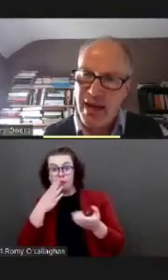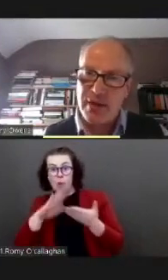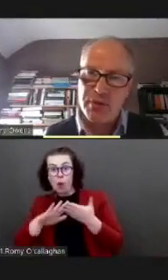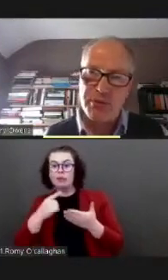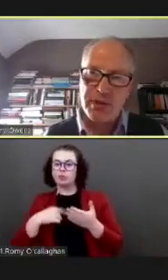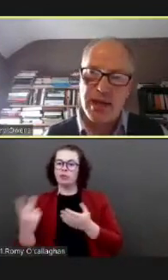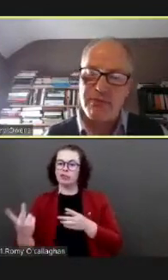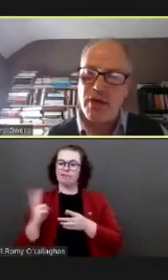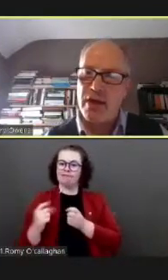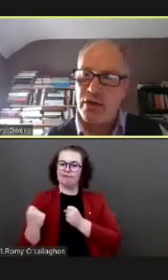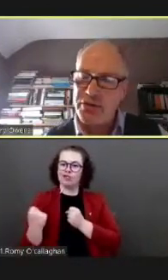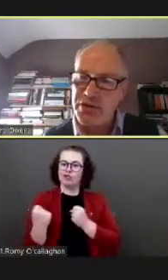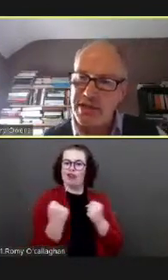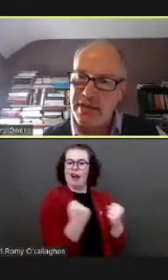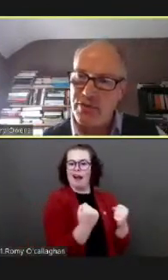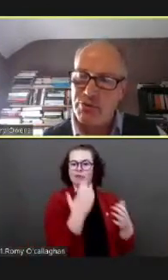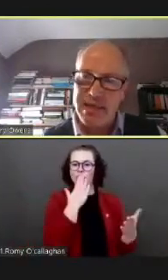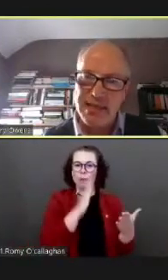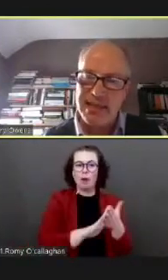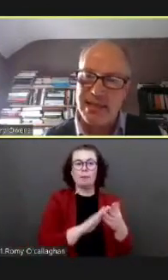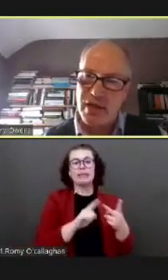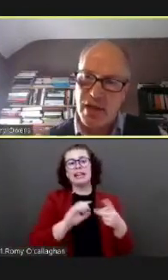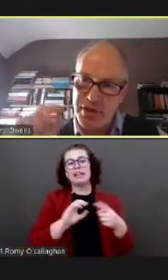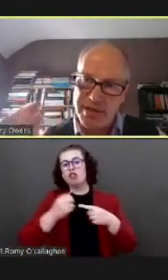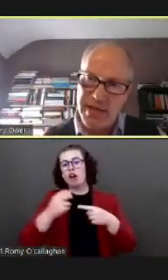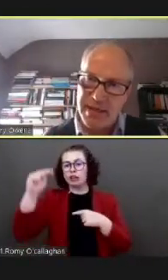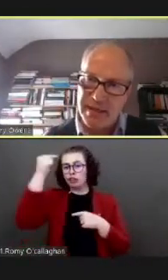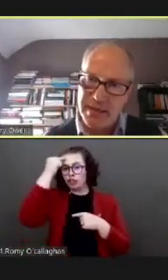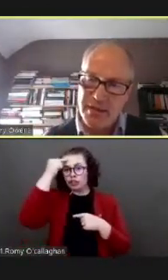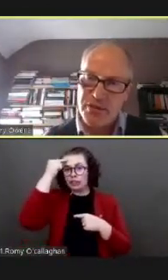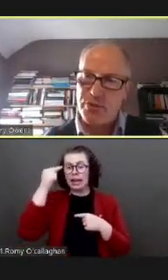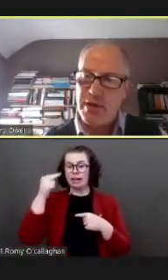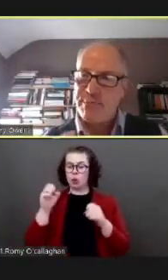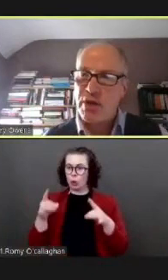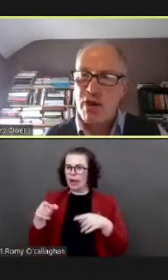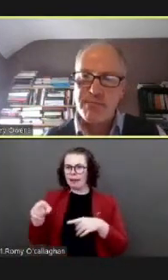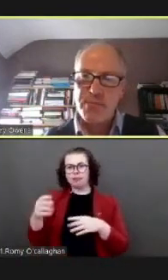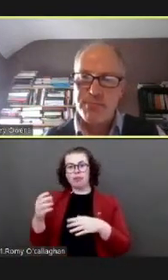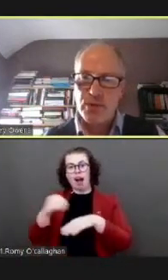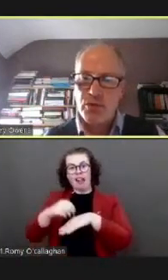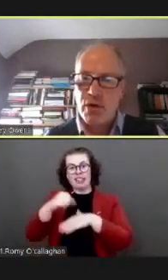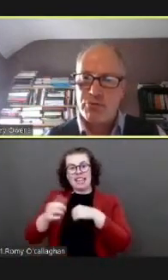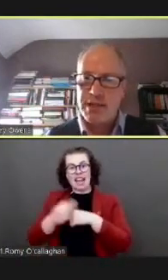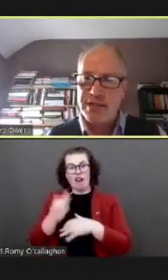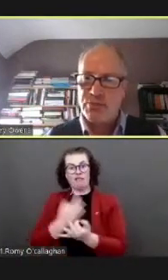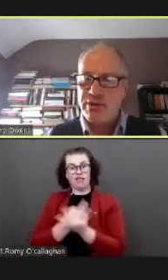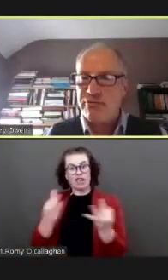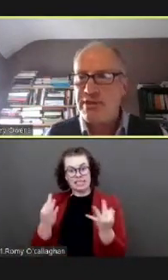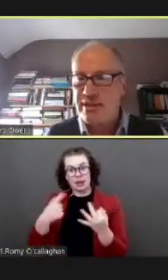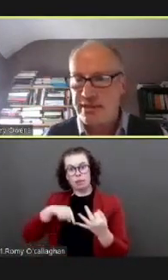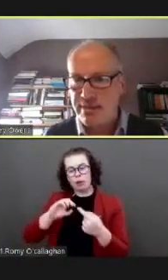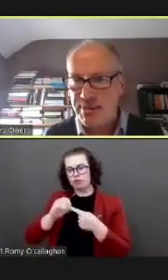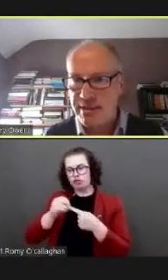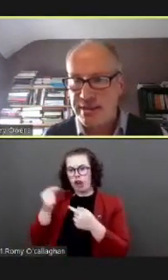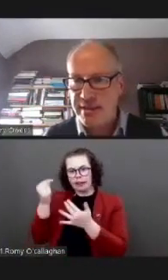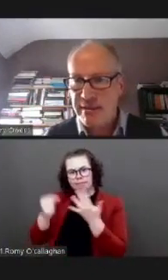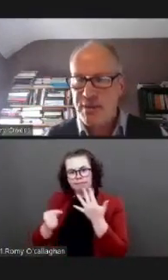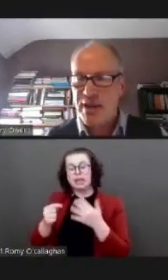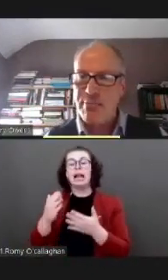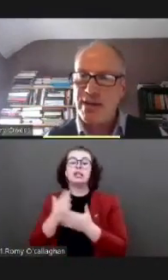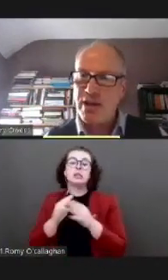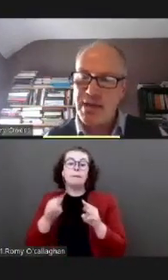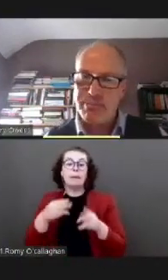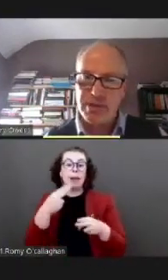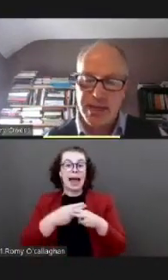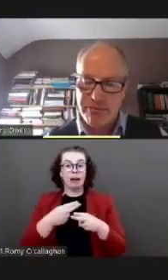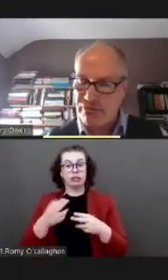services, and we would kind of understand the release needs on the day. So there are people who are released with physical disabilities,